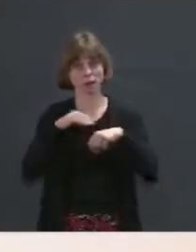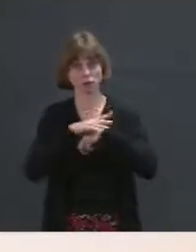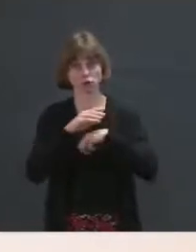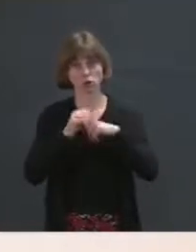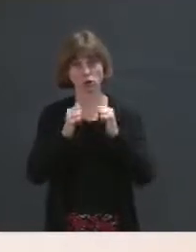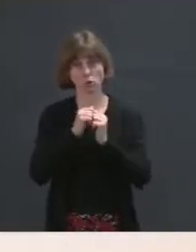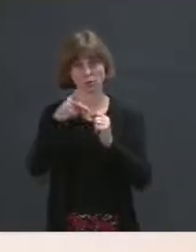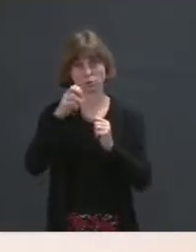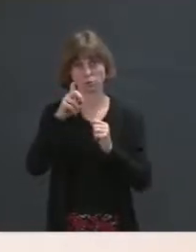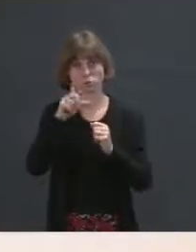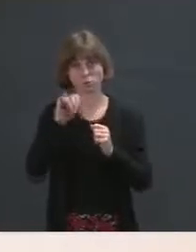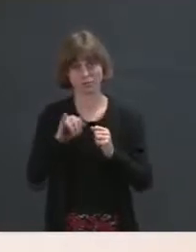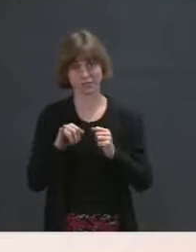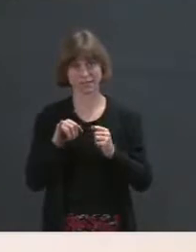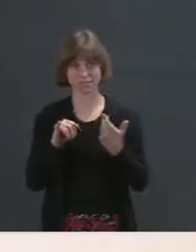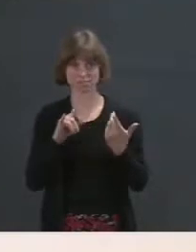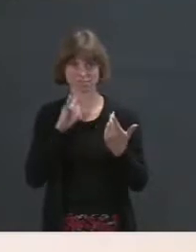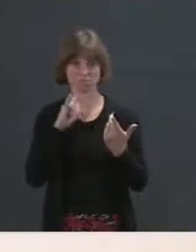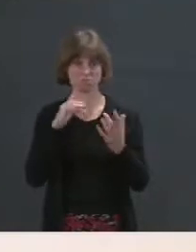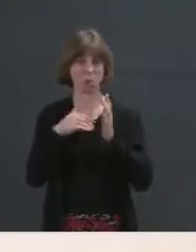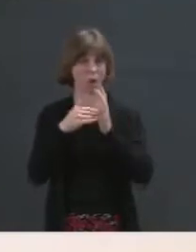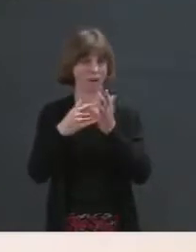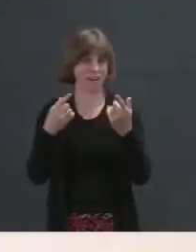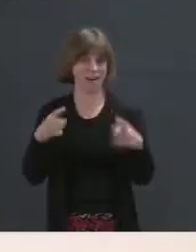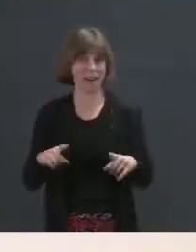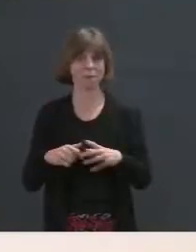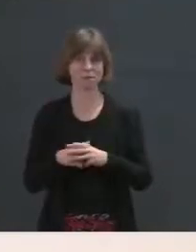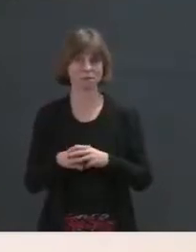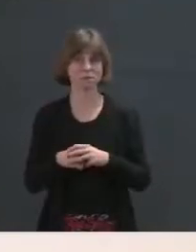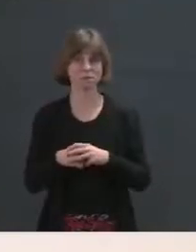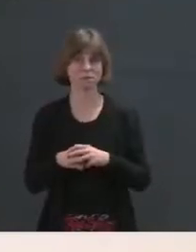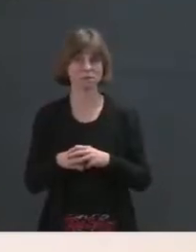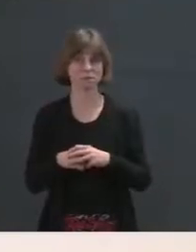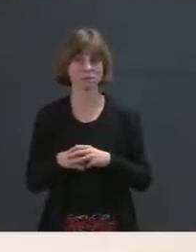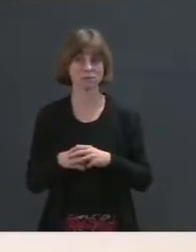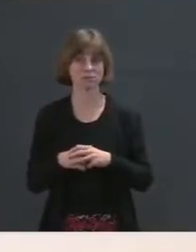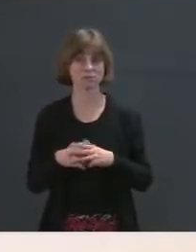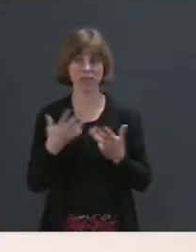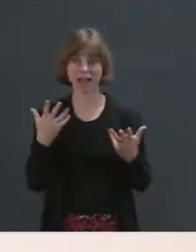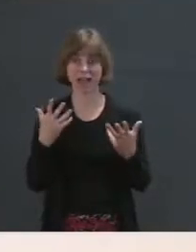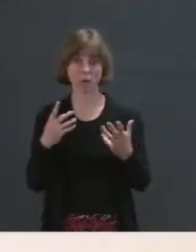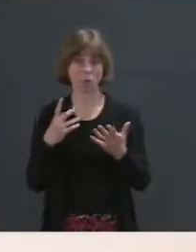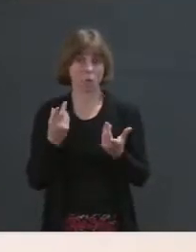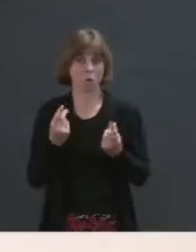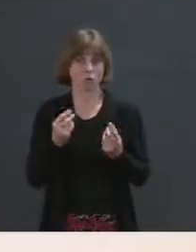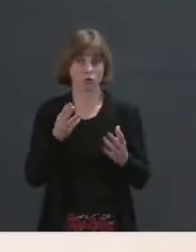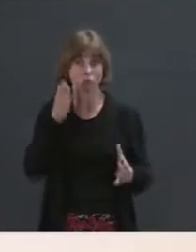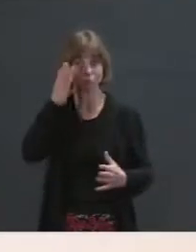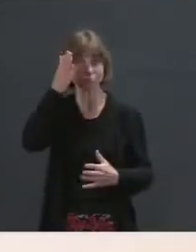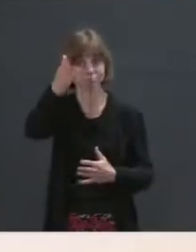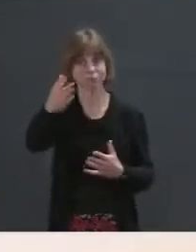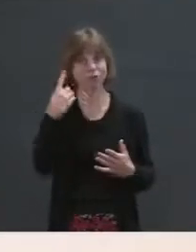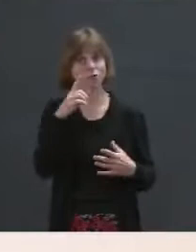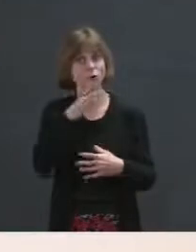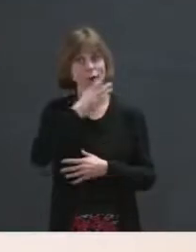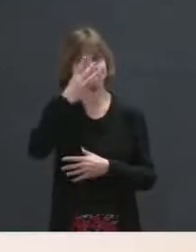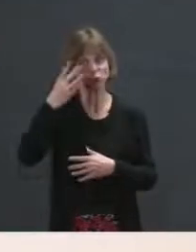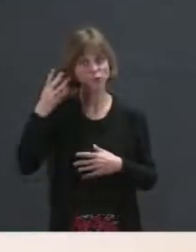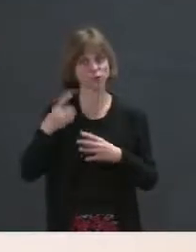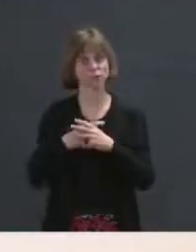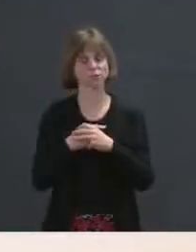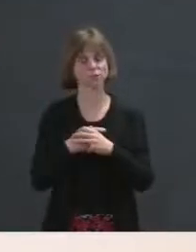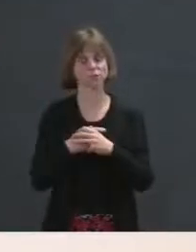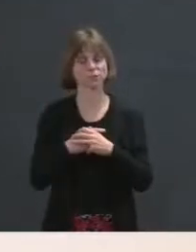as he does frequently, and others about how they want to move the path forward on immigration. And he proposed